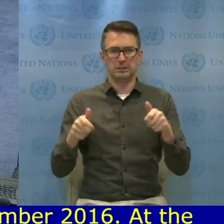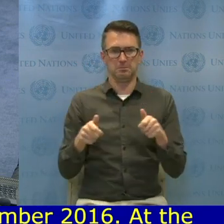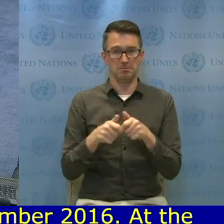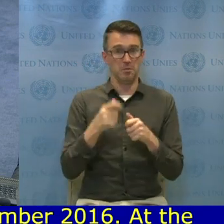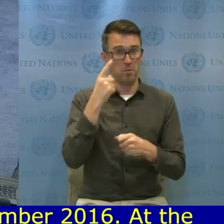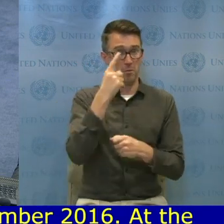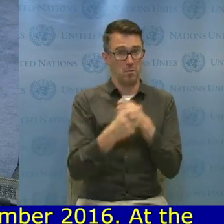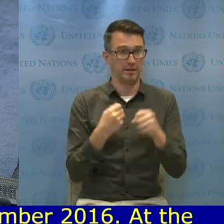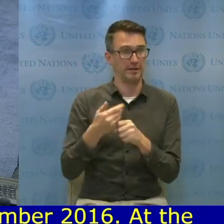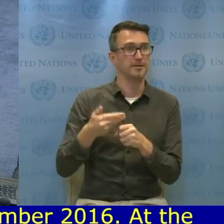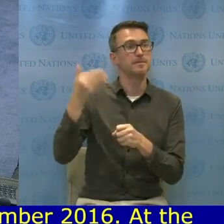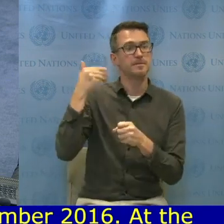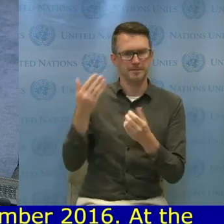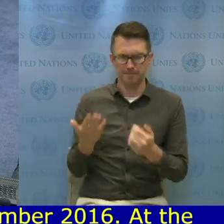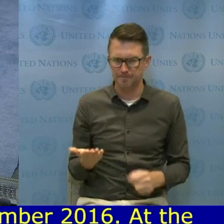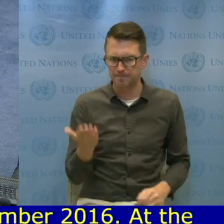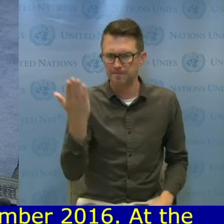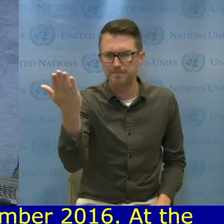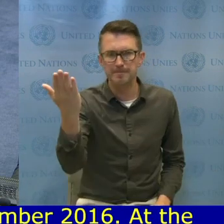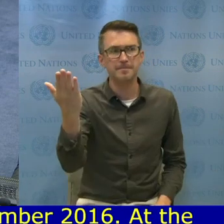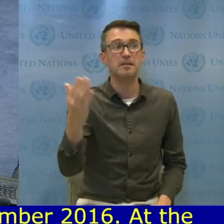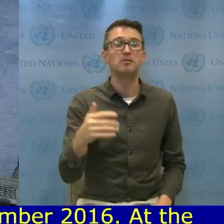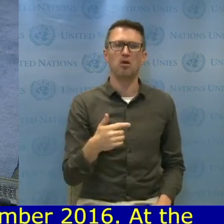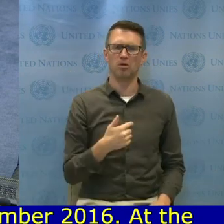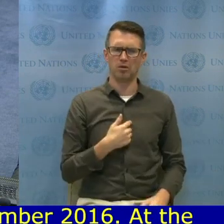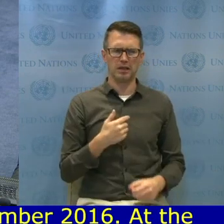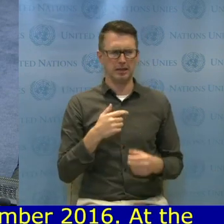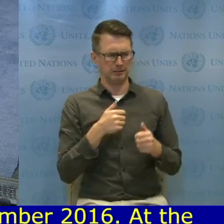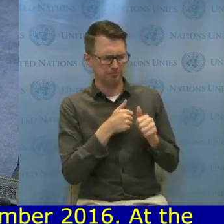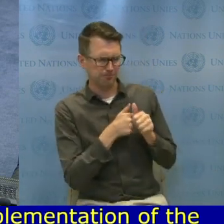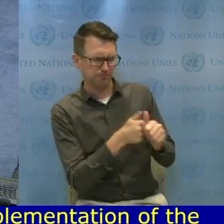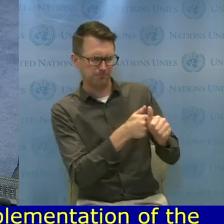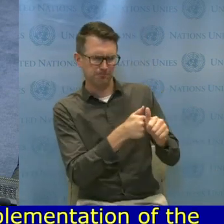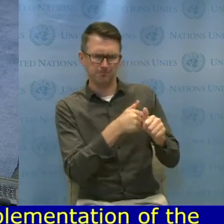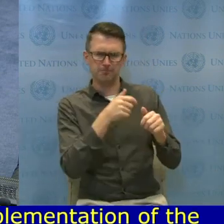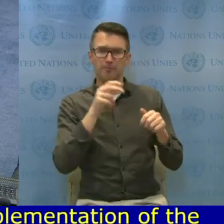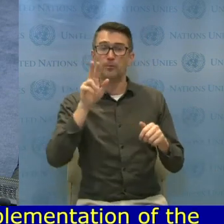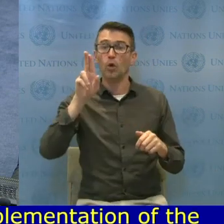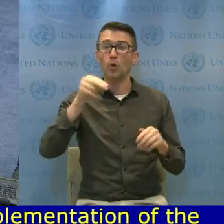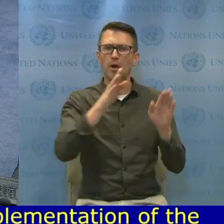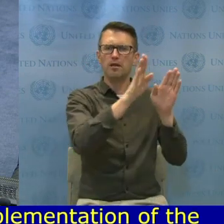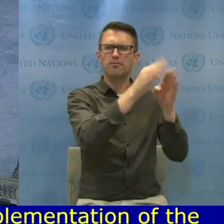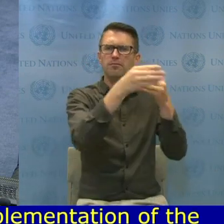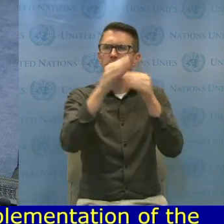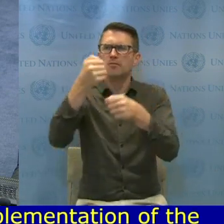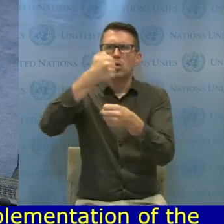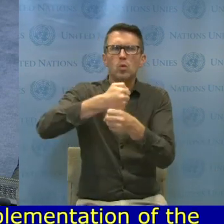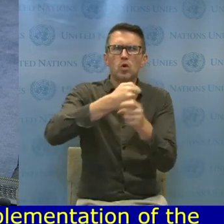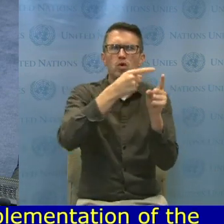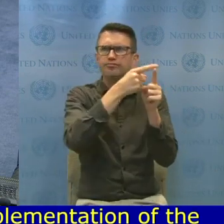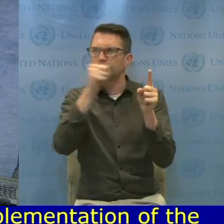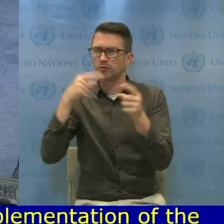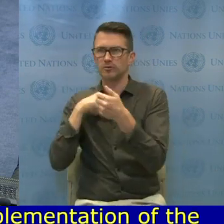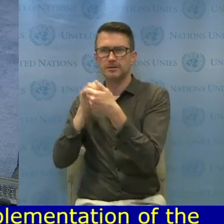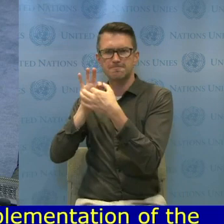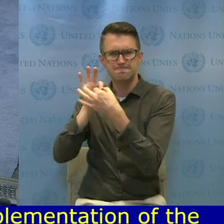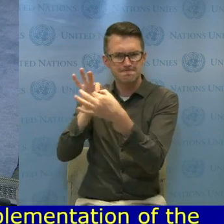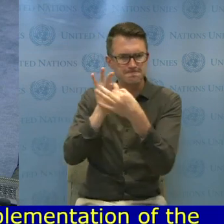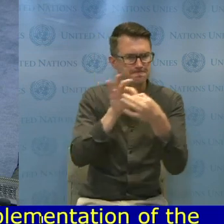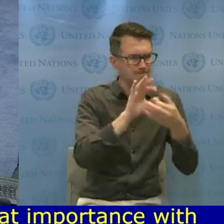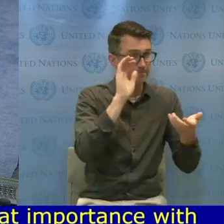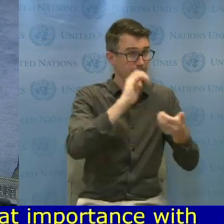agencies. I'm convinced that the visit of the UN Special Rapporteur on the right of persons with a disability to my country 2 years